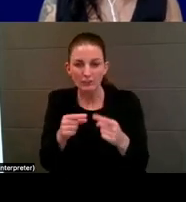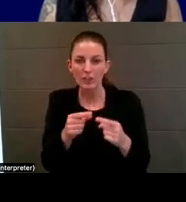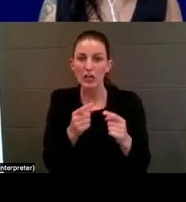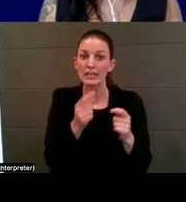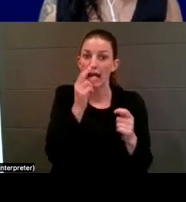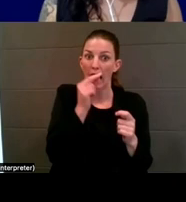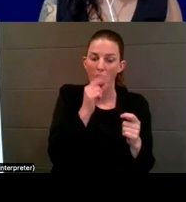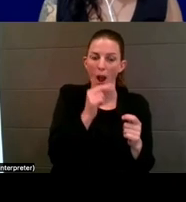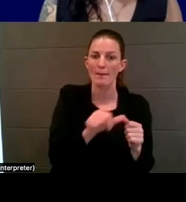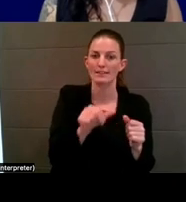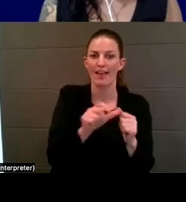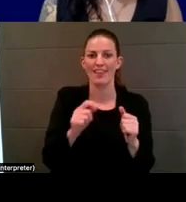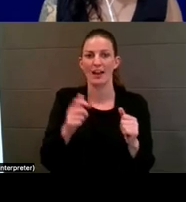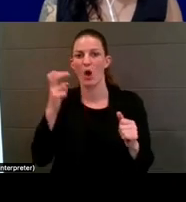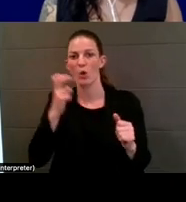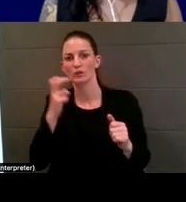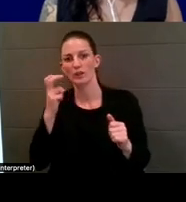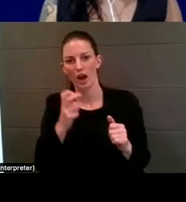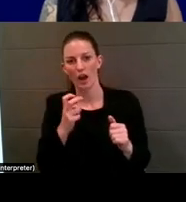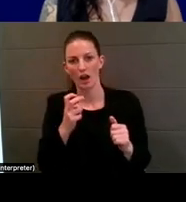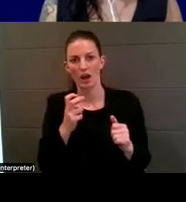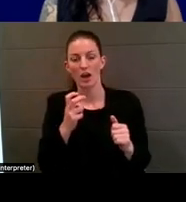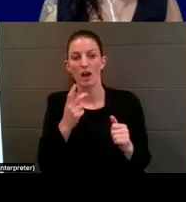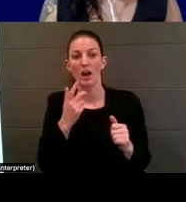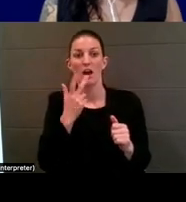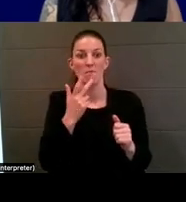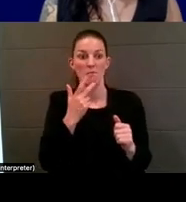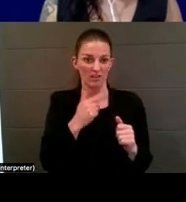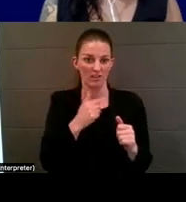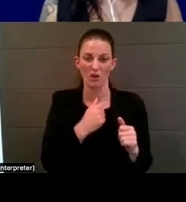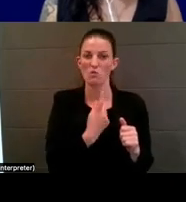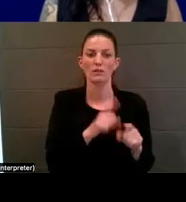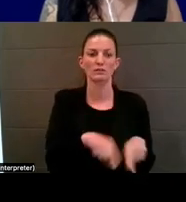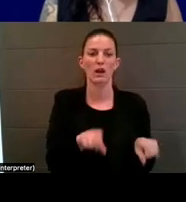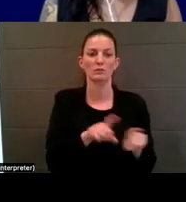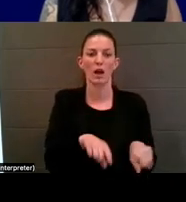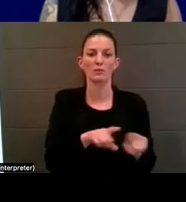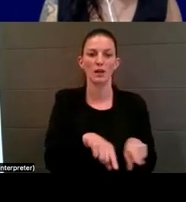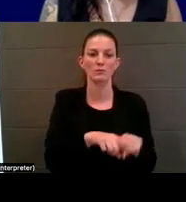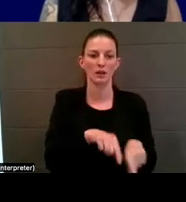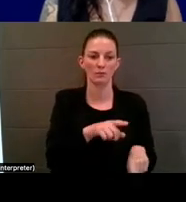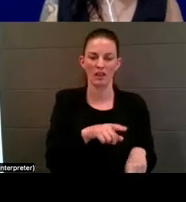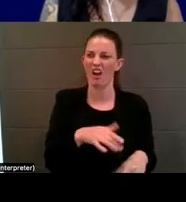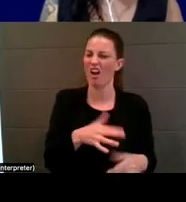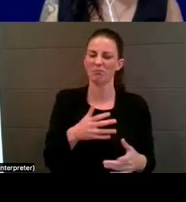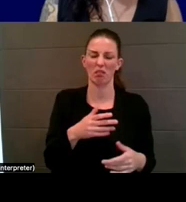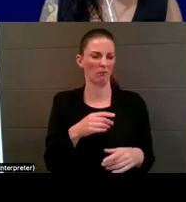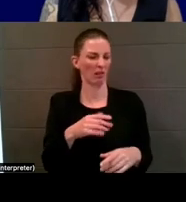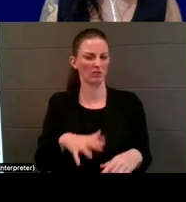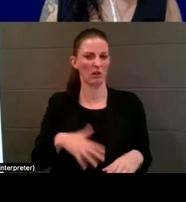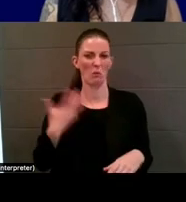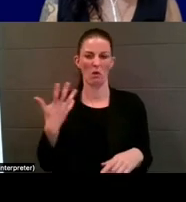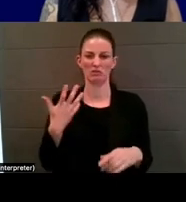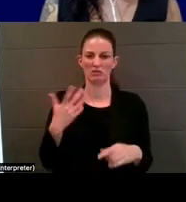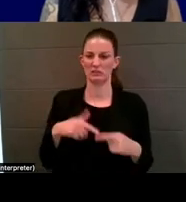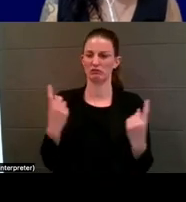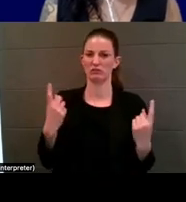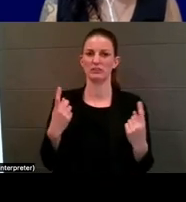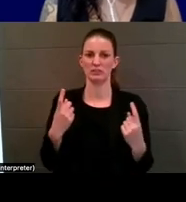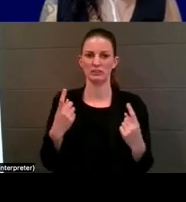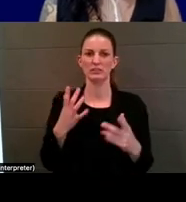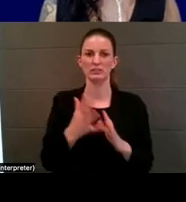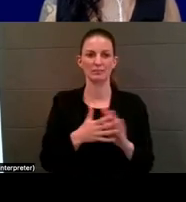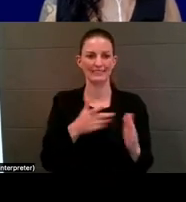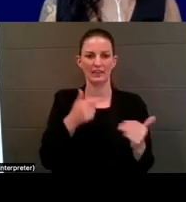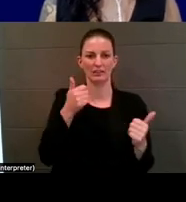But if you try and do it the other way around and focus too much on one food, then often it's more challenging to develop a variety and a range later